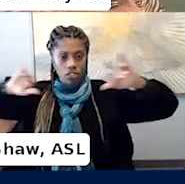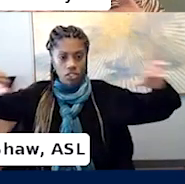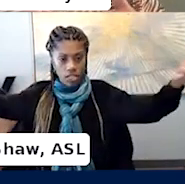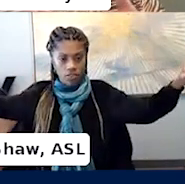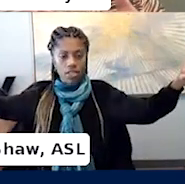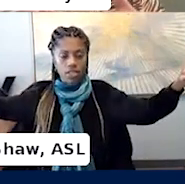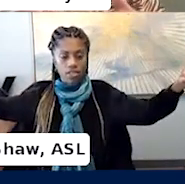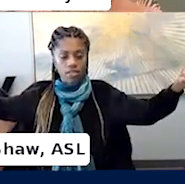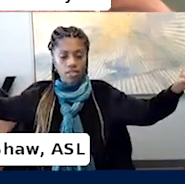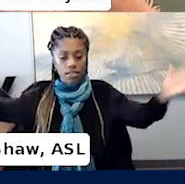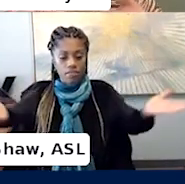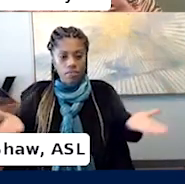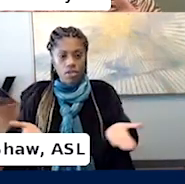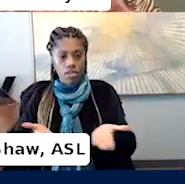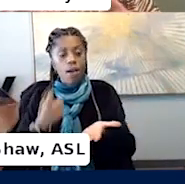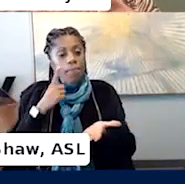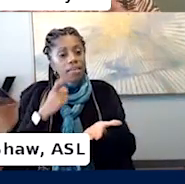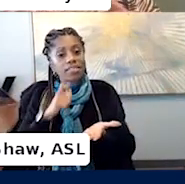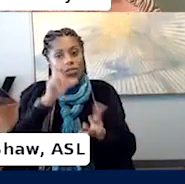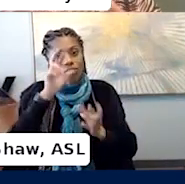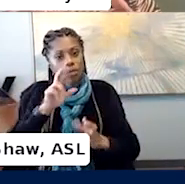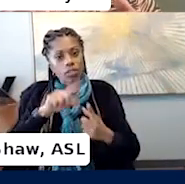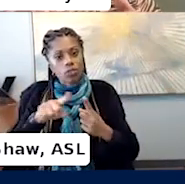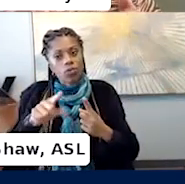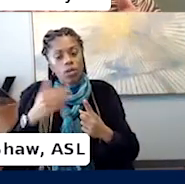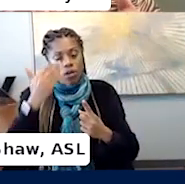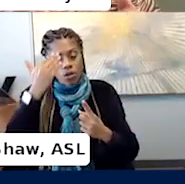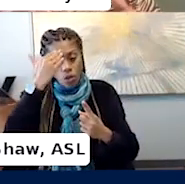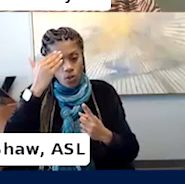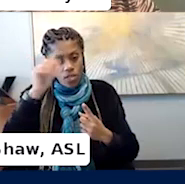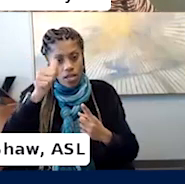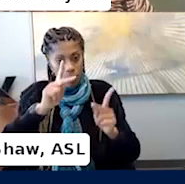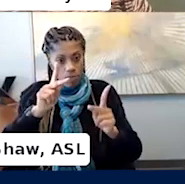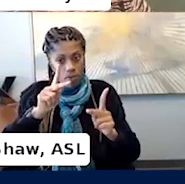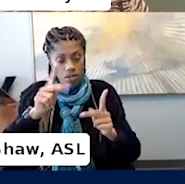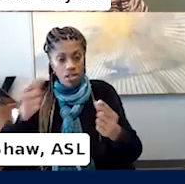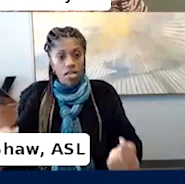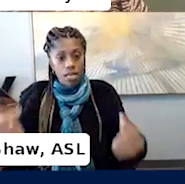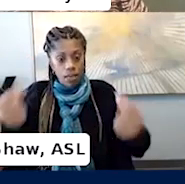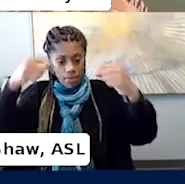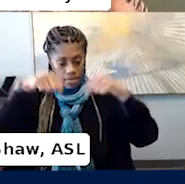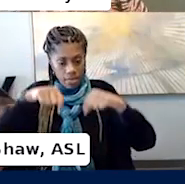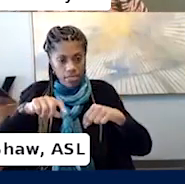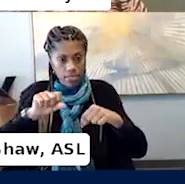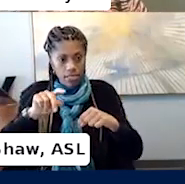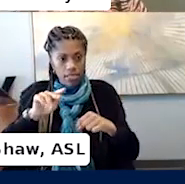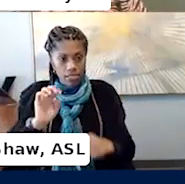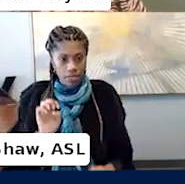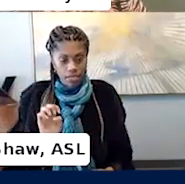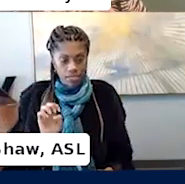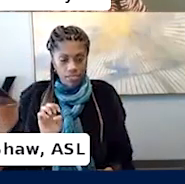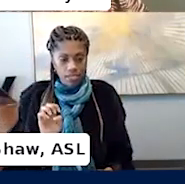the space with them. And it's not only what they say, but it's also oftentimes what they don't